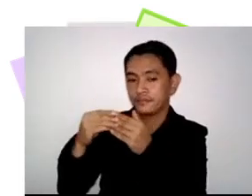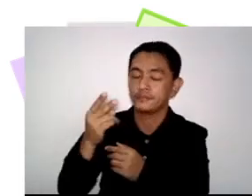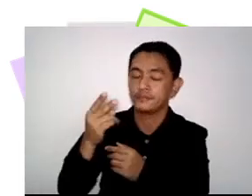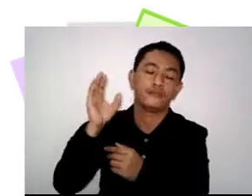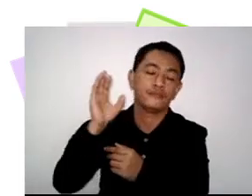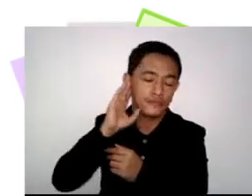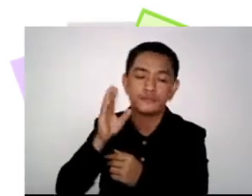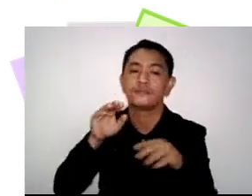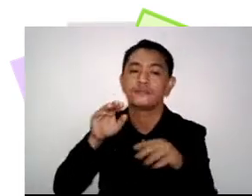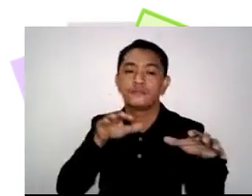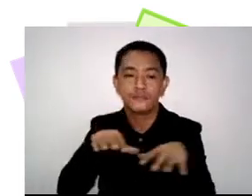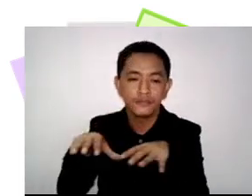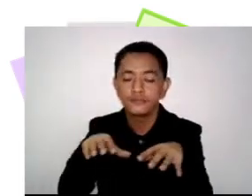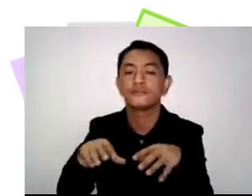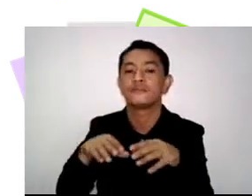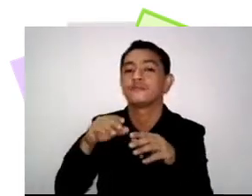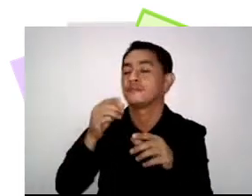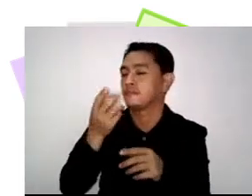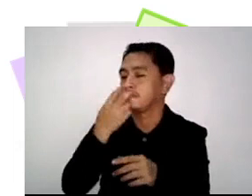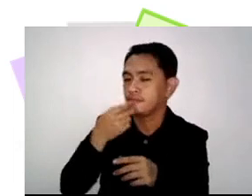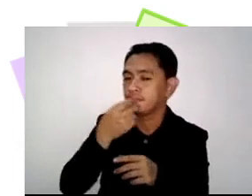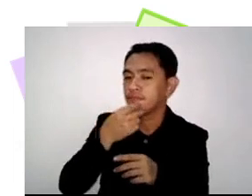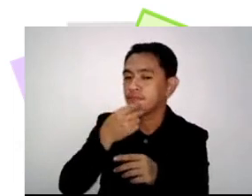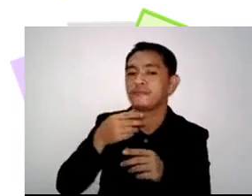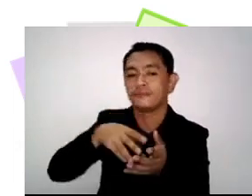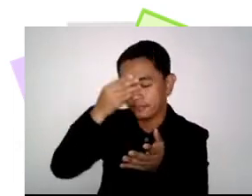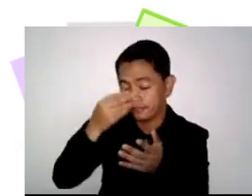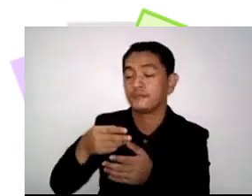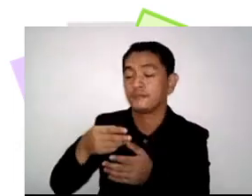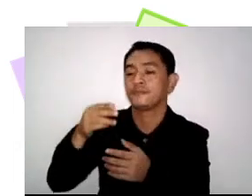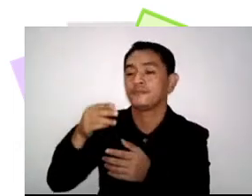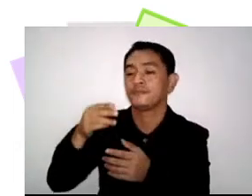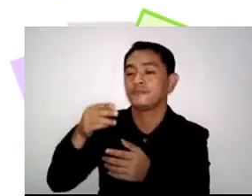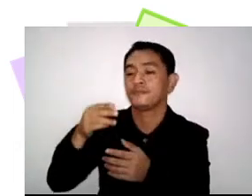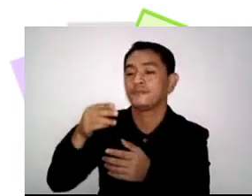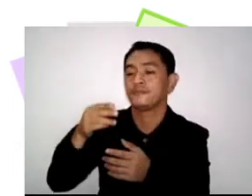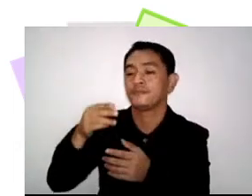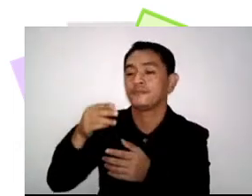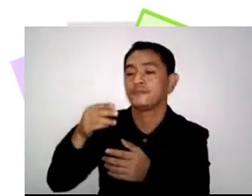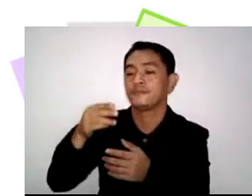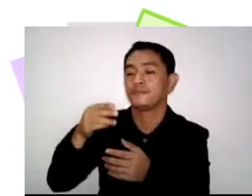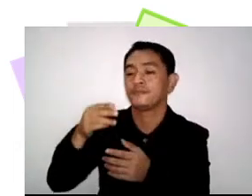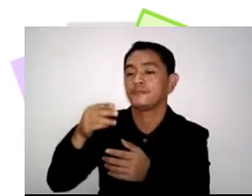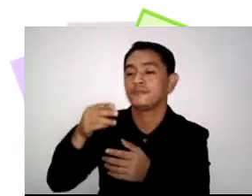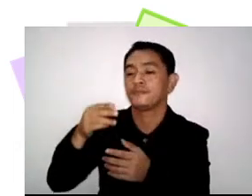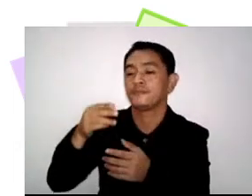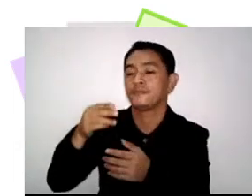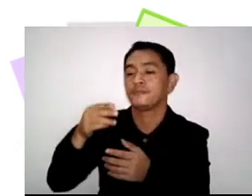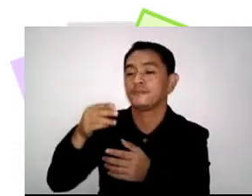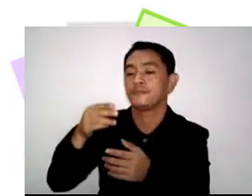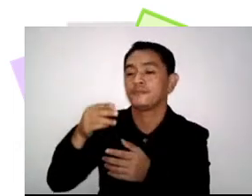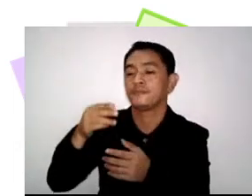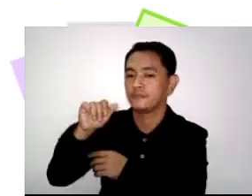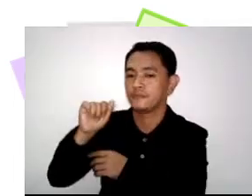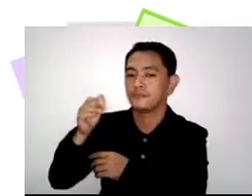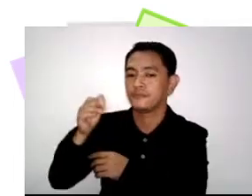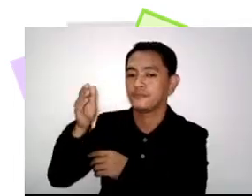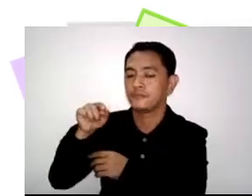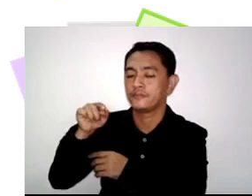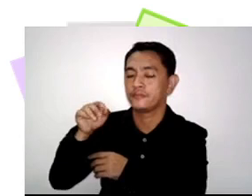https://aka.ms/educatorsguideaccessibility. For Accessibility Guide for Vision, Hearing, Mobility, Speech, and Learning, we